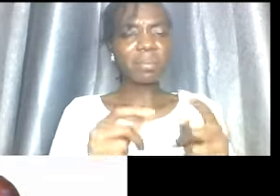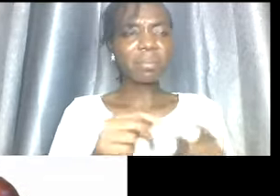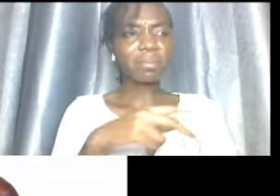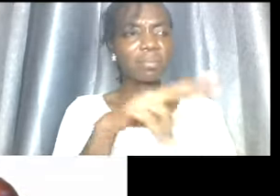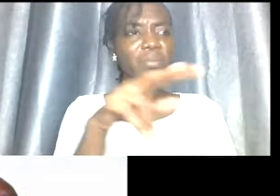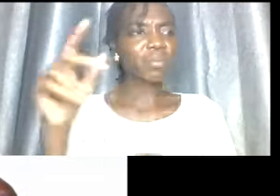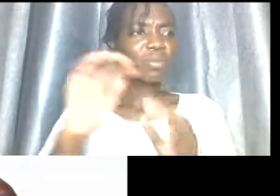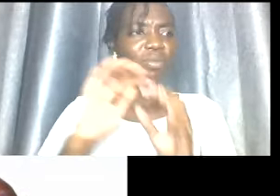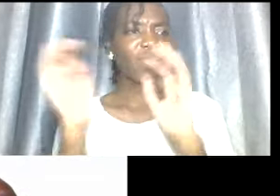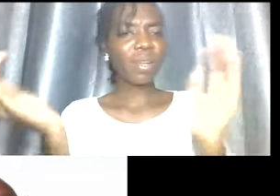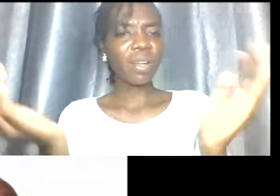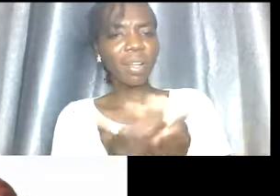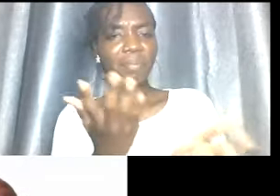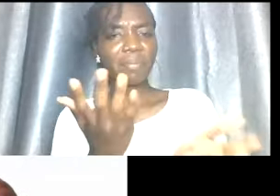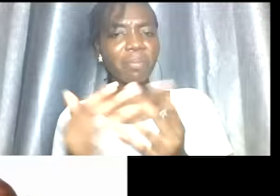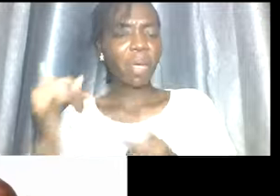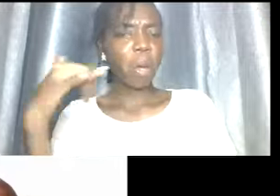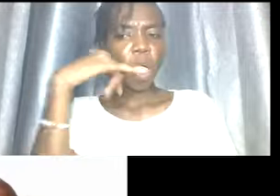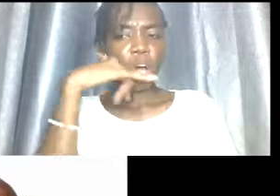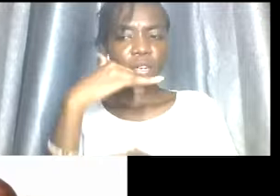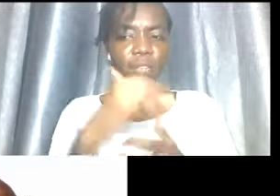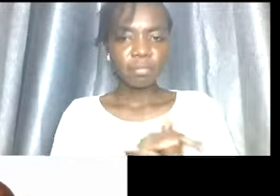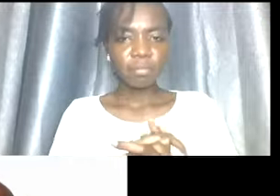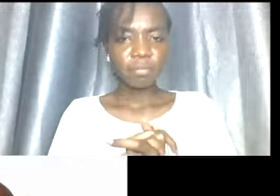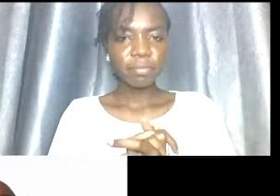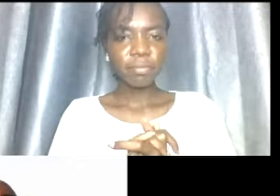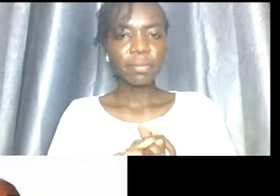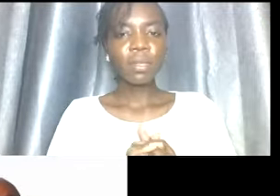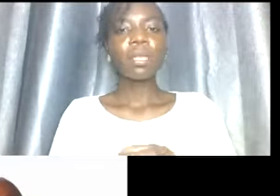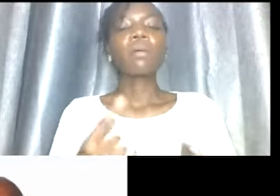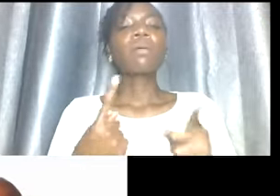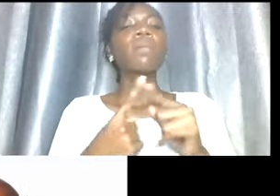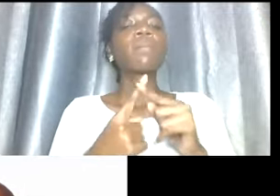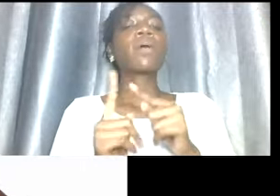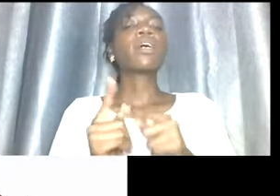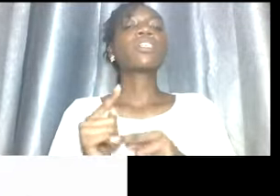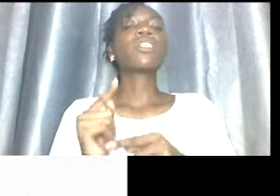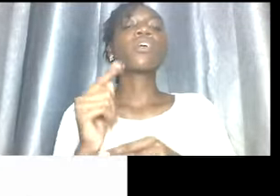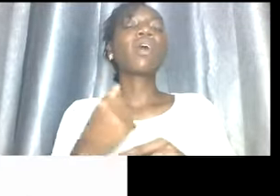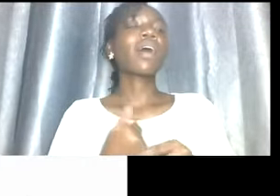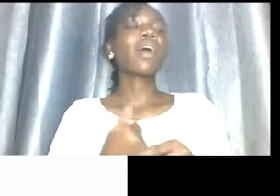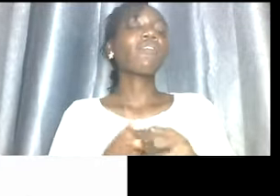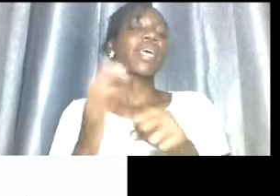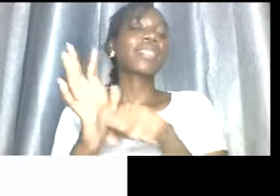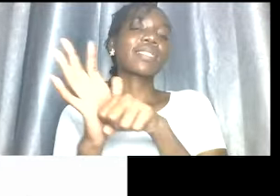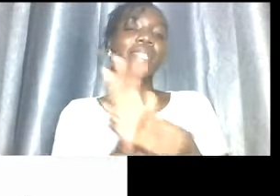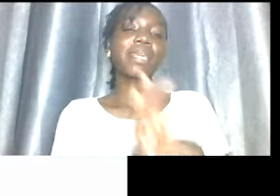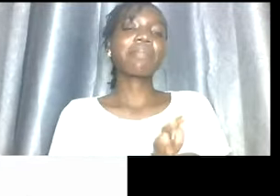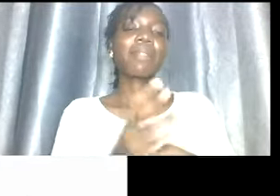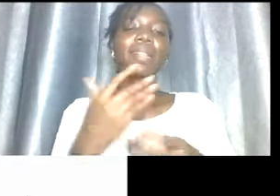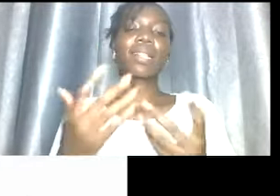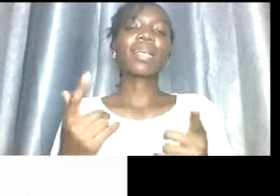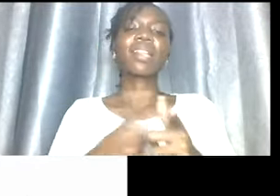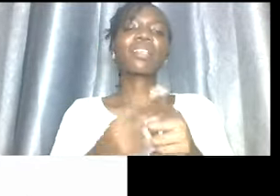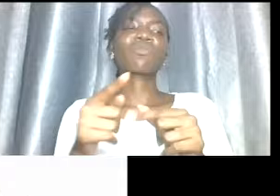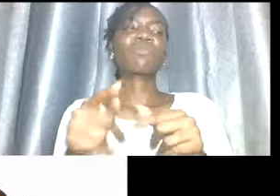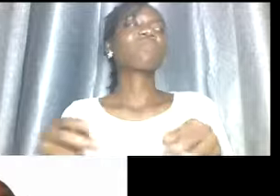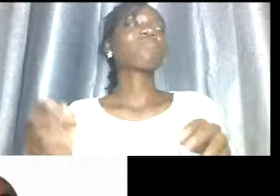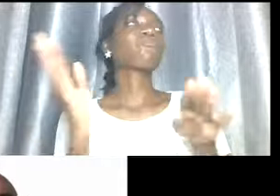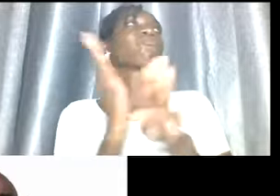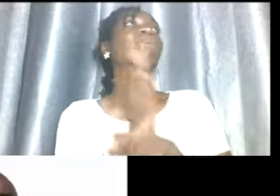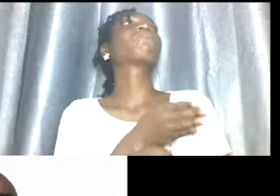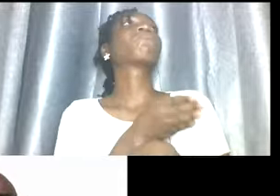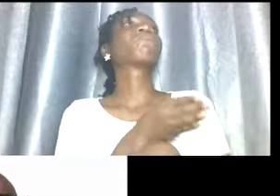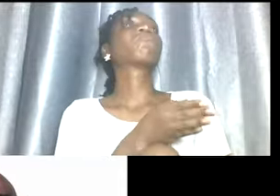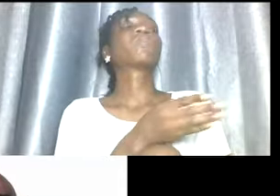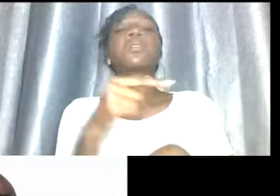call, but we have a stigma attached to where we're laid back and kind of lax. So if I say